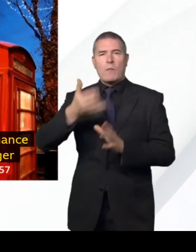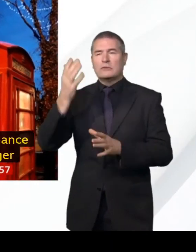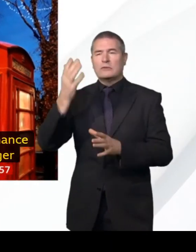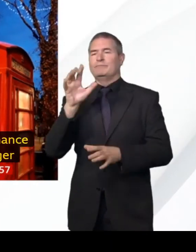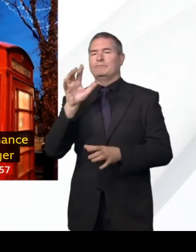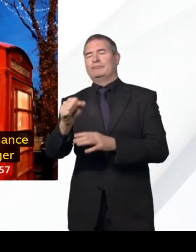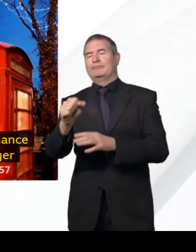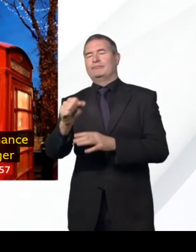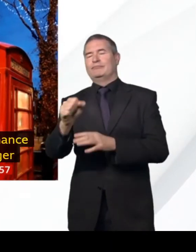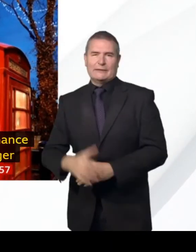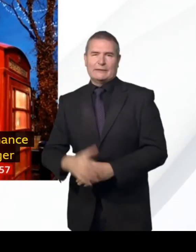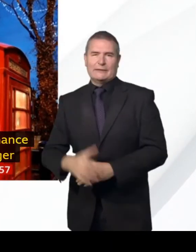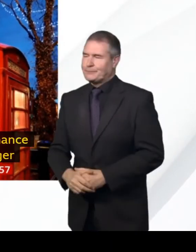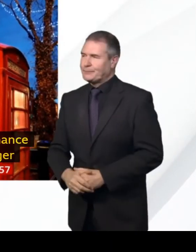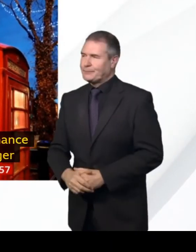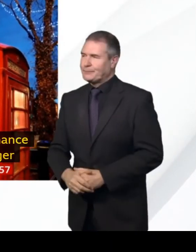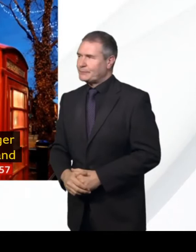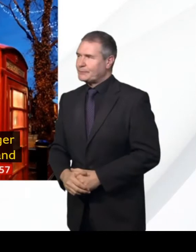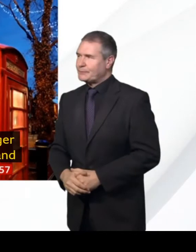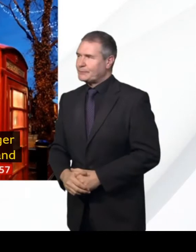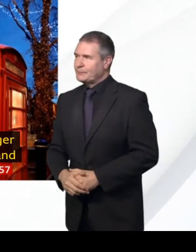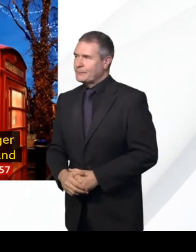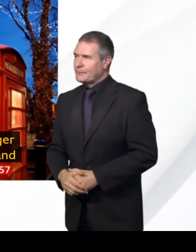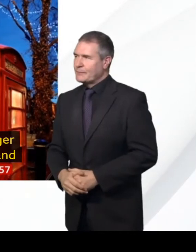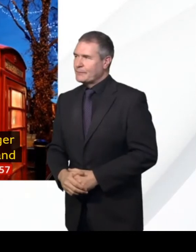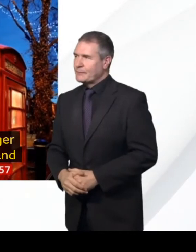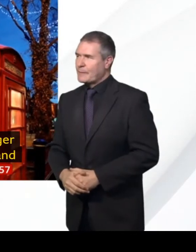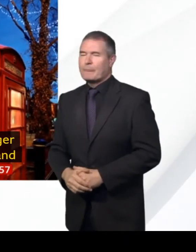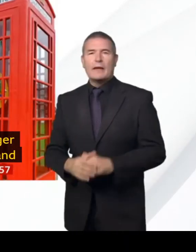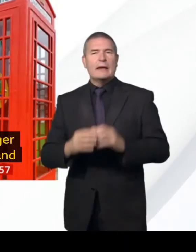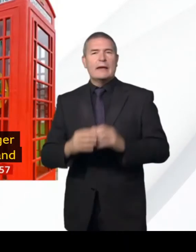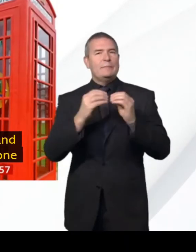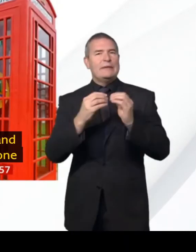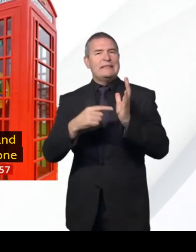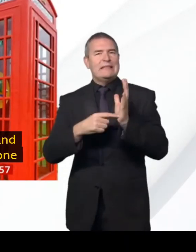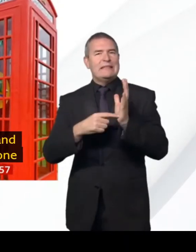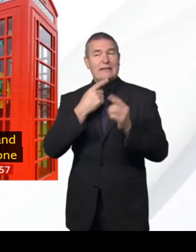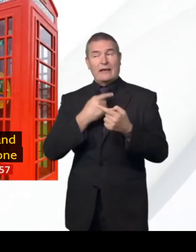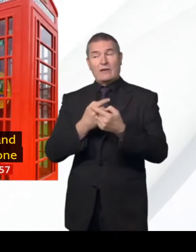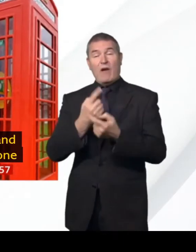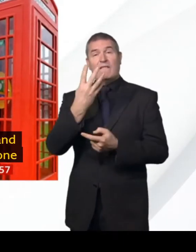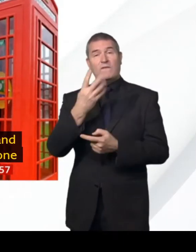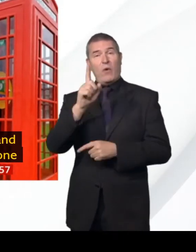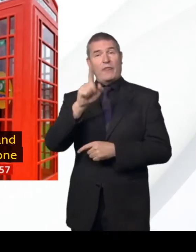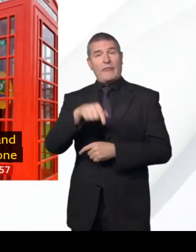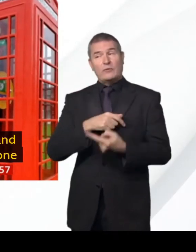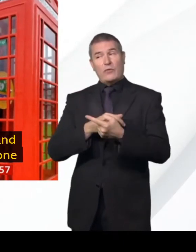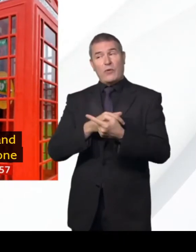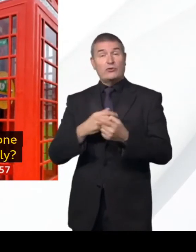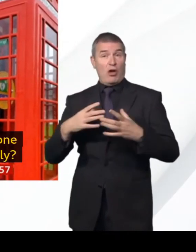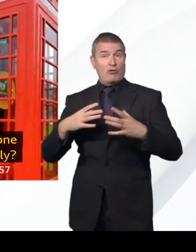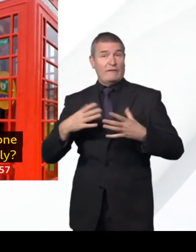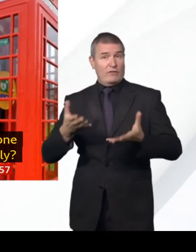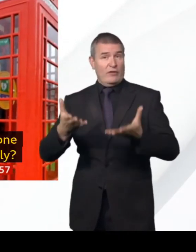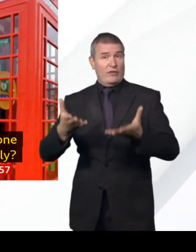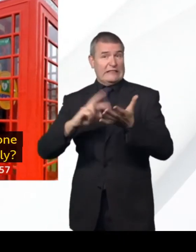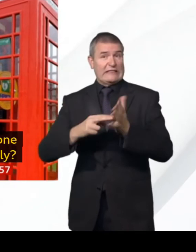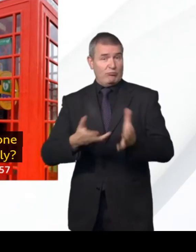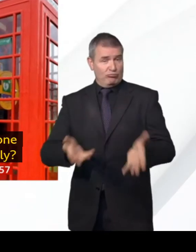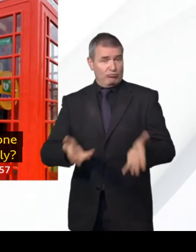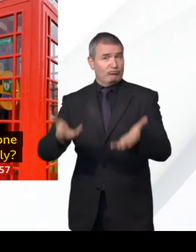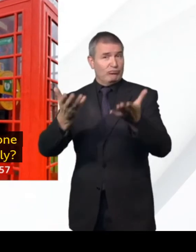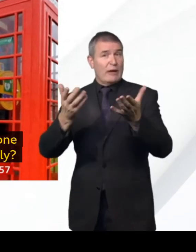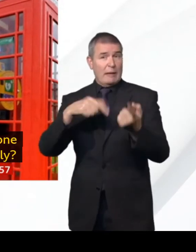great locations. Yeah, because BT, they've announced that about 4,000 of the phone boxes in the UK are up for grabs as part of this scheme,